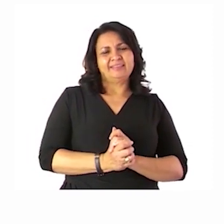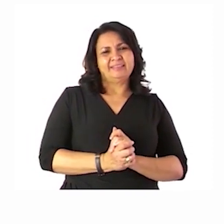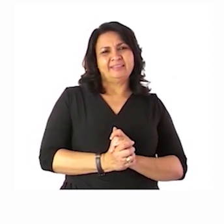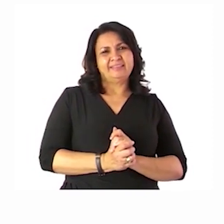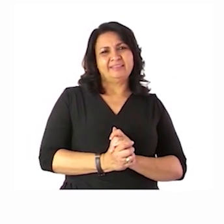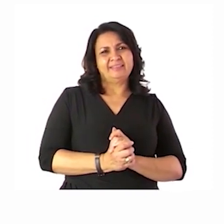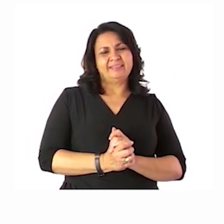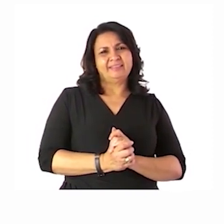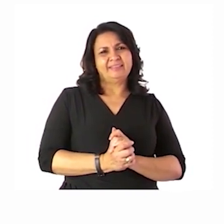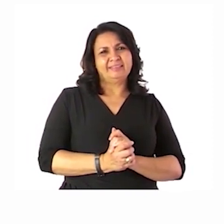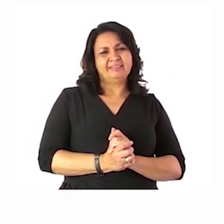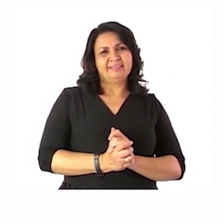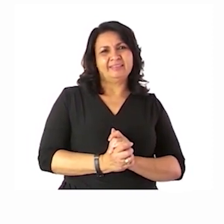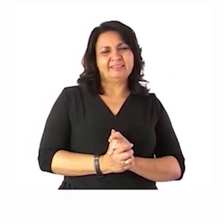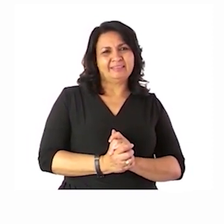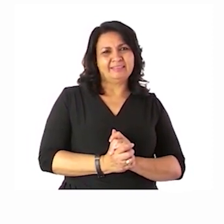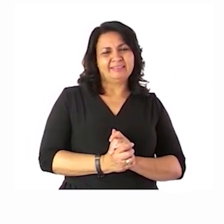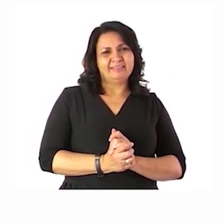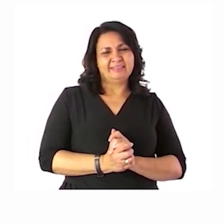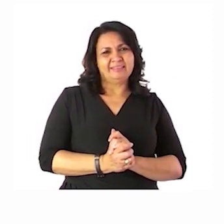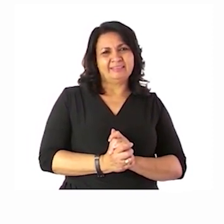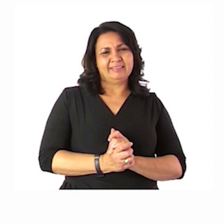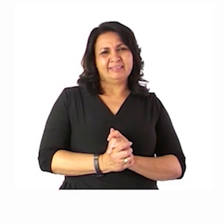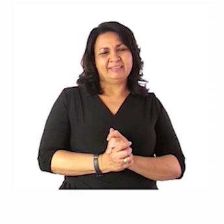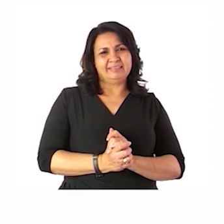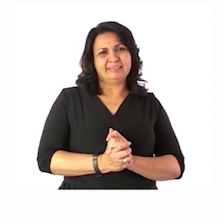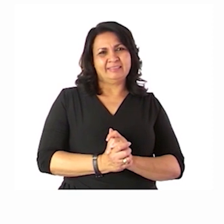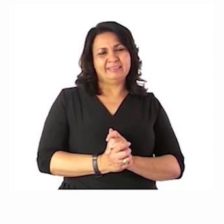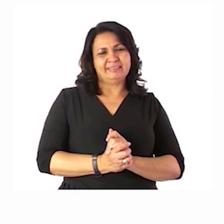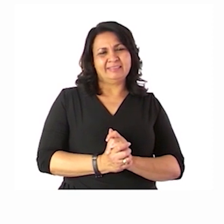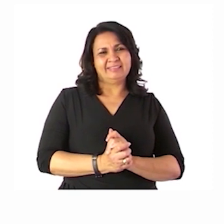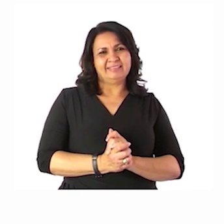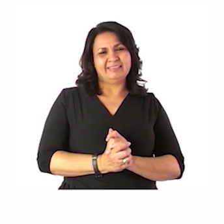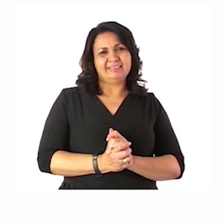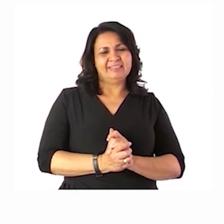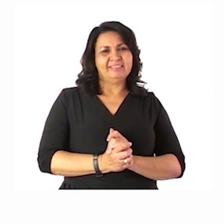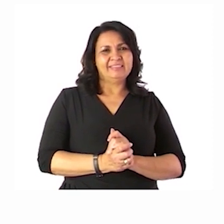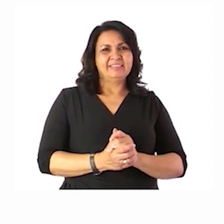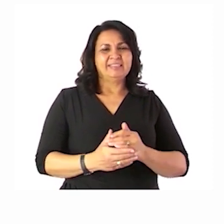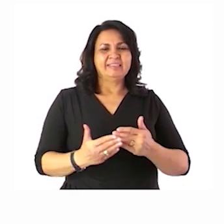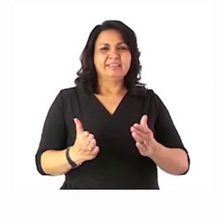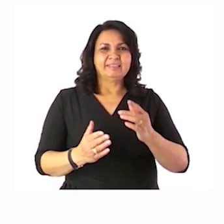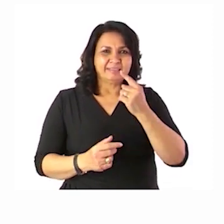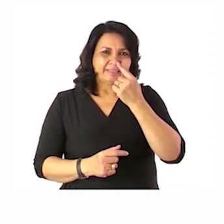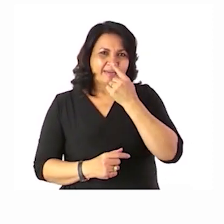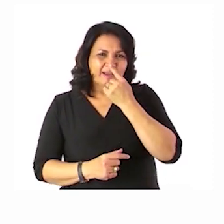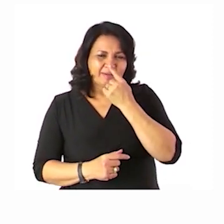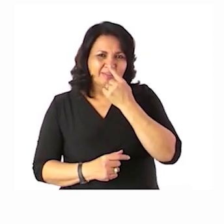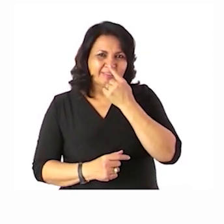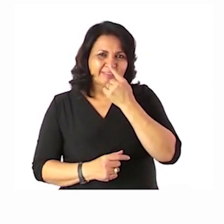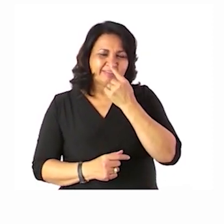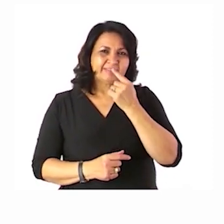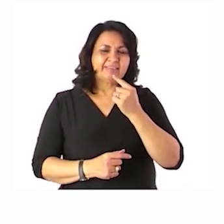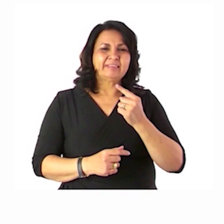rest of the paper you're going to do all by yourself because you are excellent. Nose,